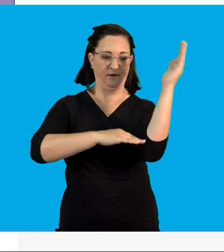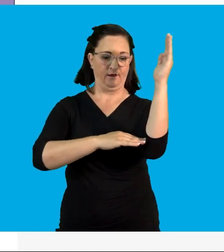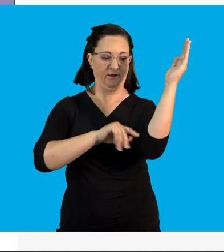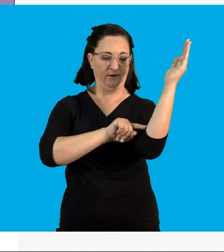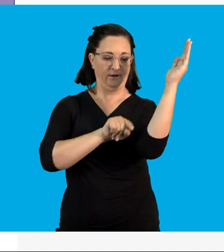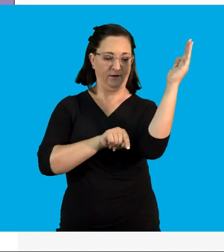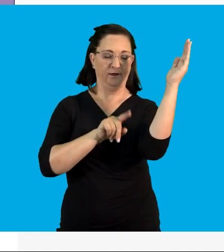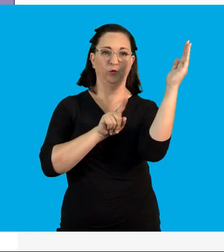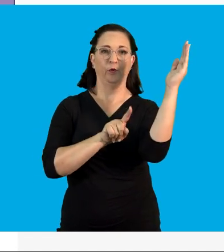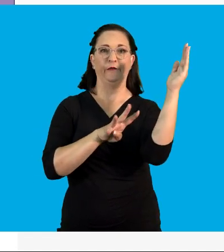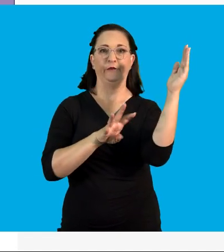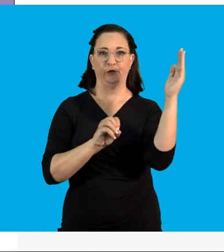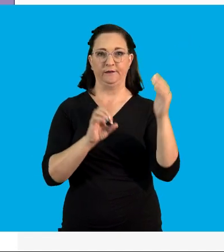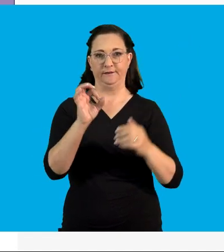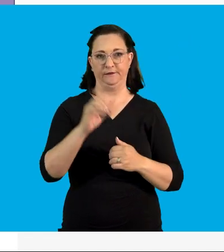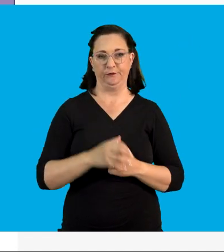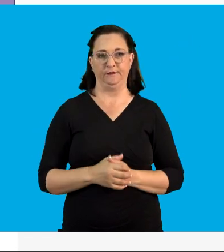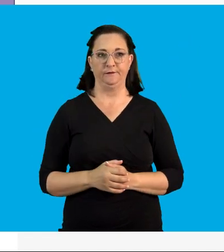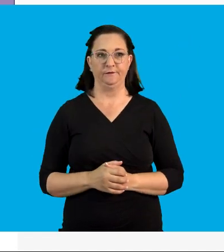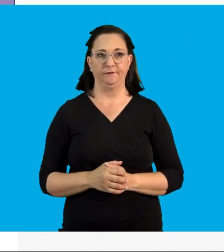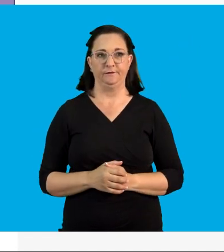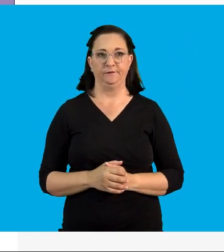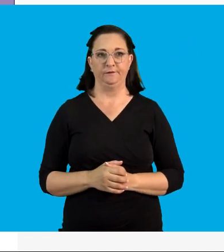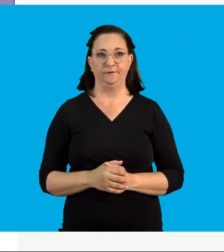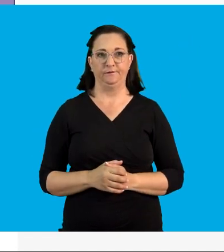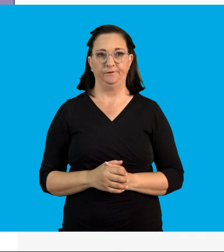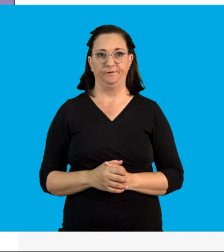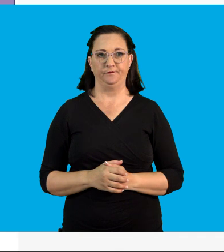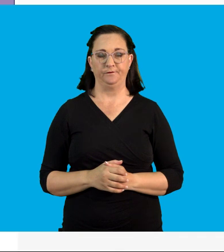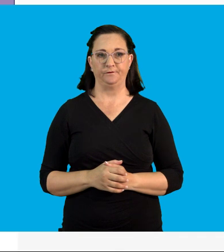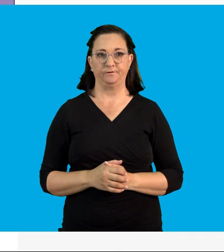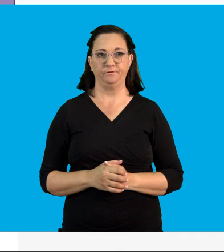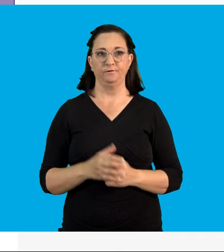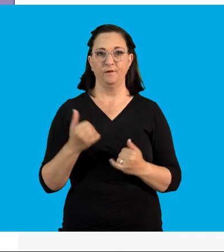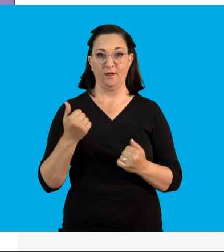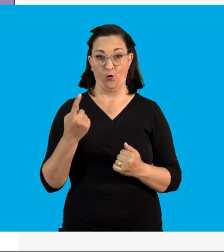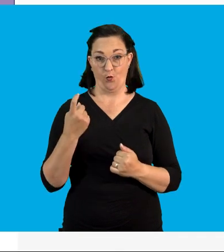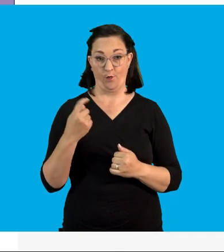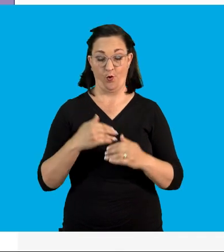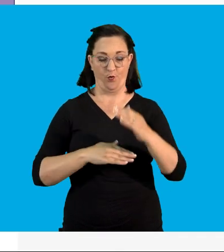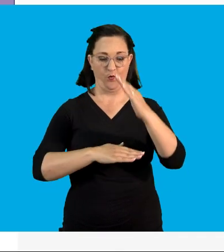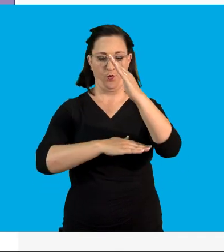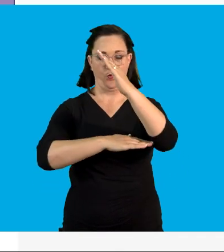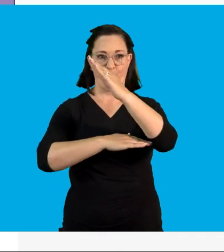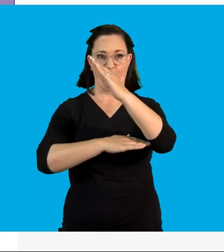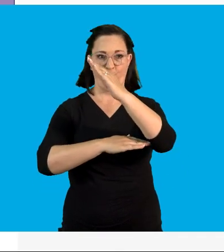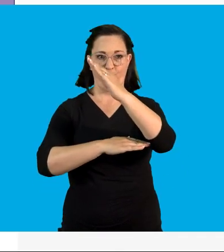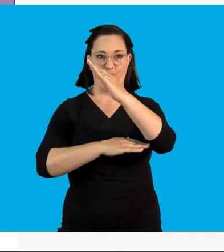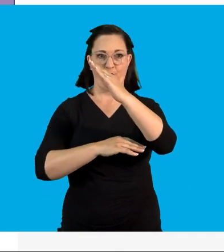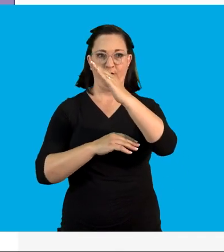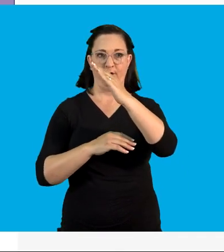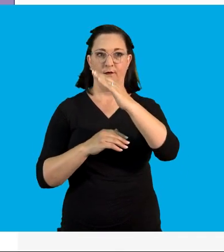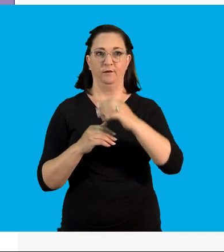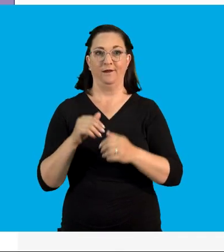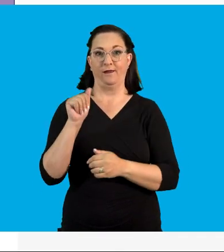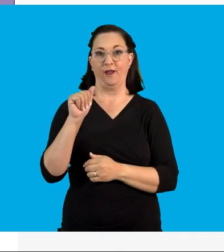us the degrees, and it's 140 degrees. Let's look at another angle. This one, it's an angle less than